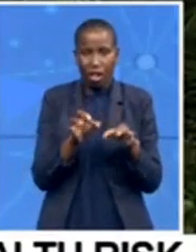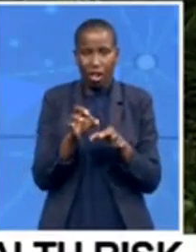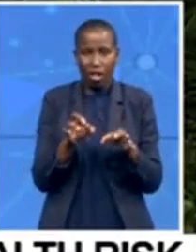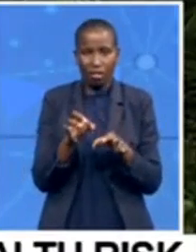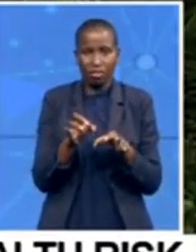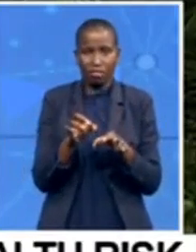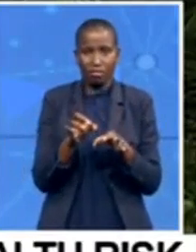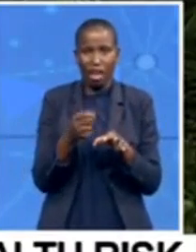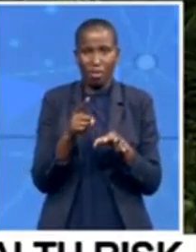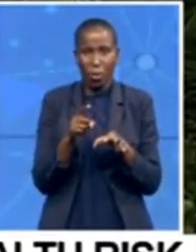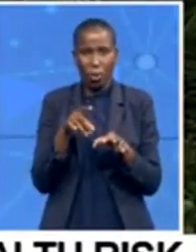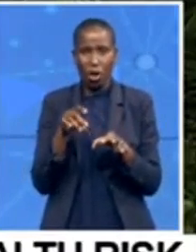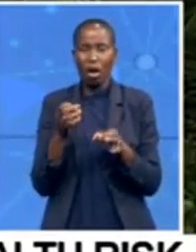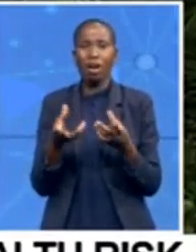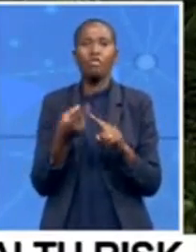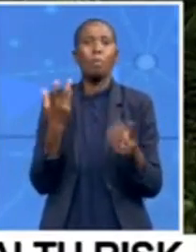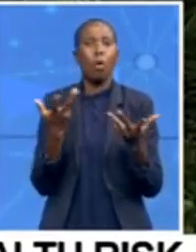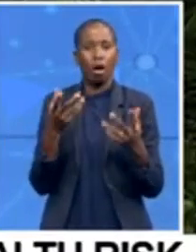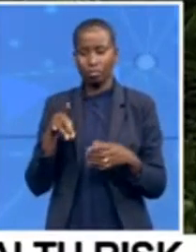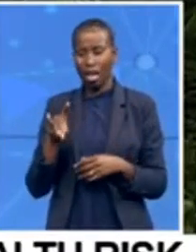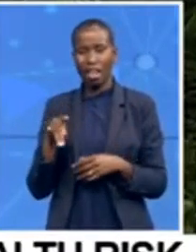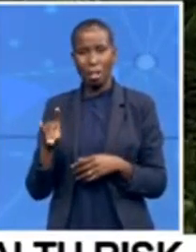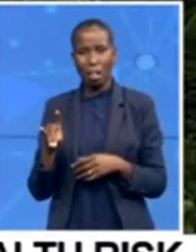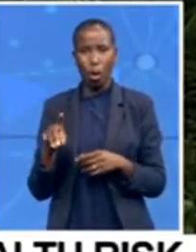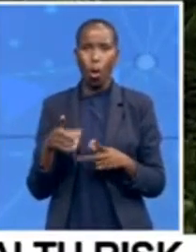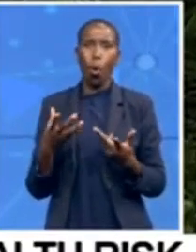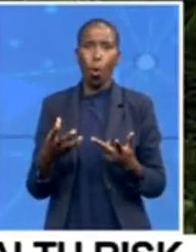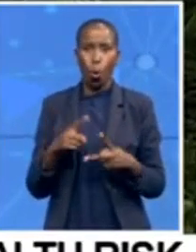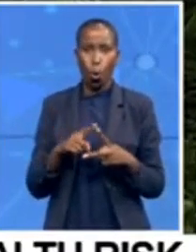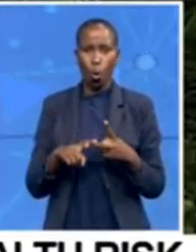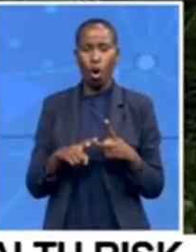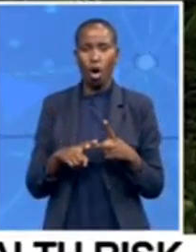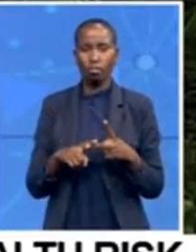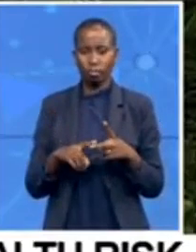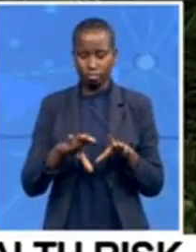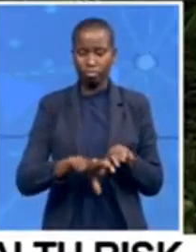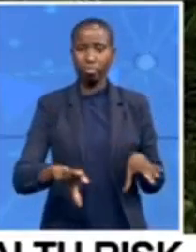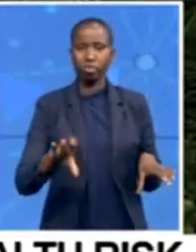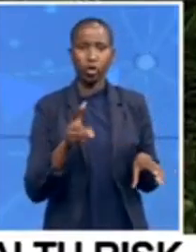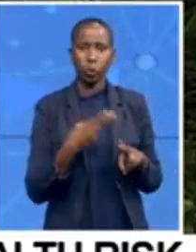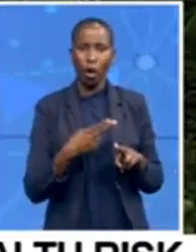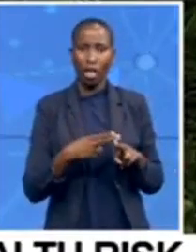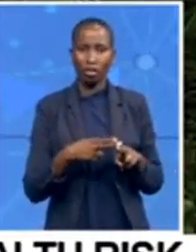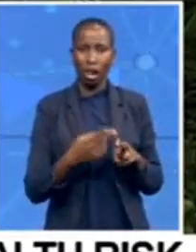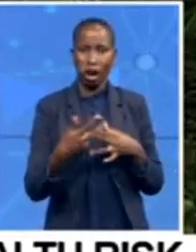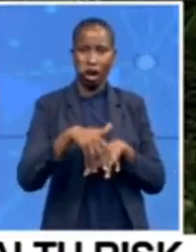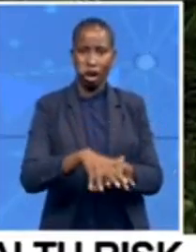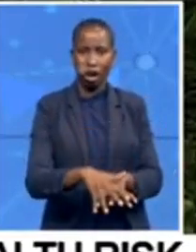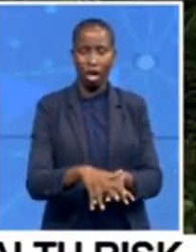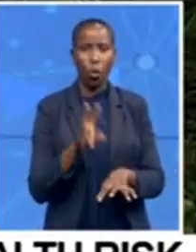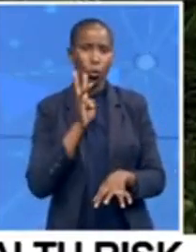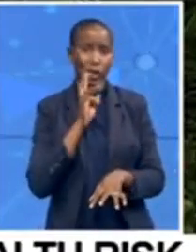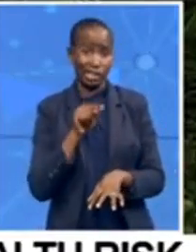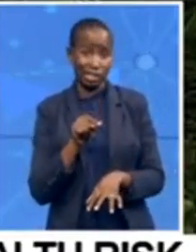rather sewage in the water. The Nelson Mandela Bay says that this is obviously due to the fact that there are low